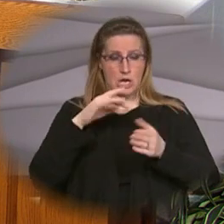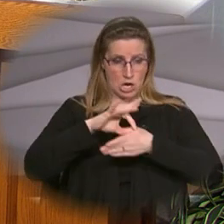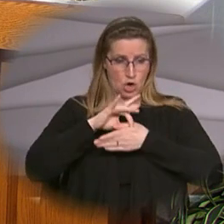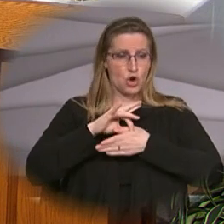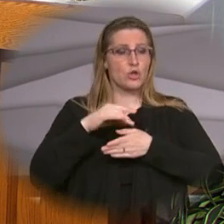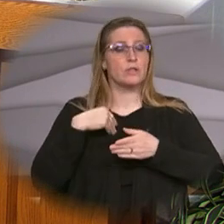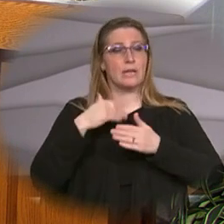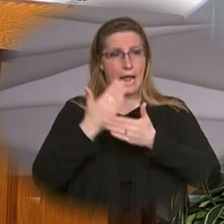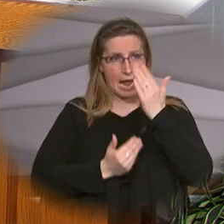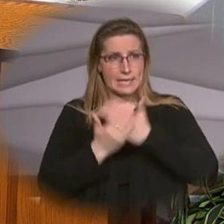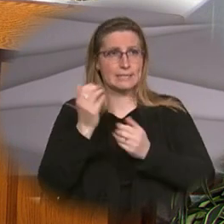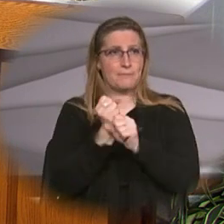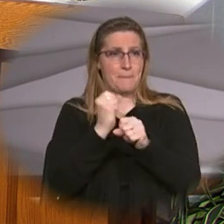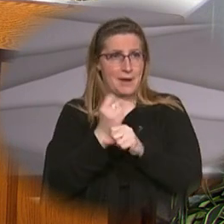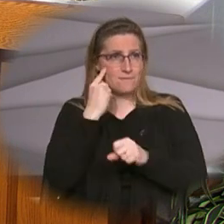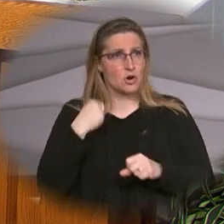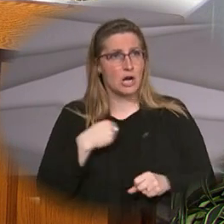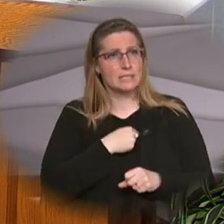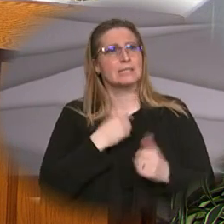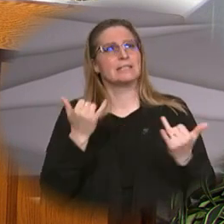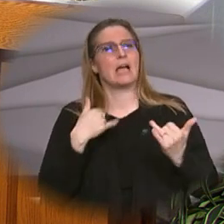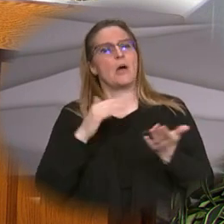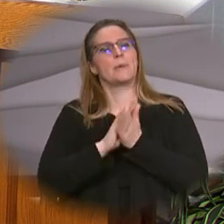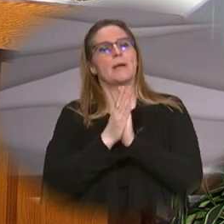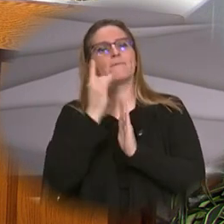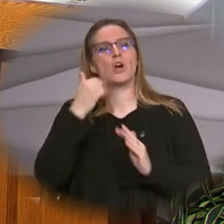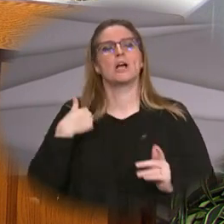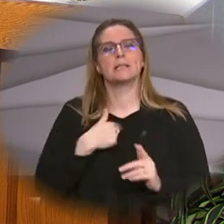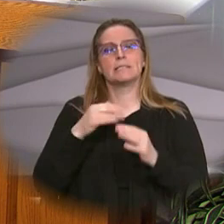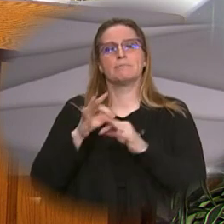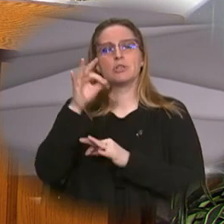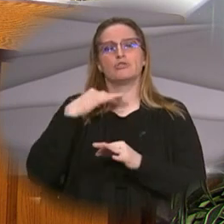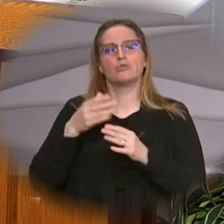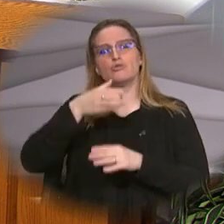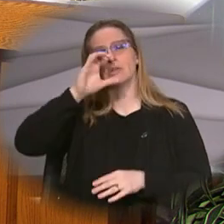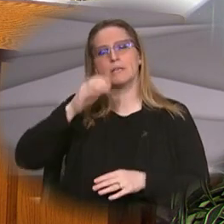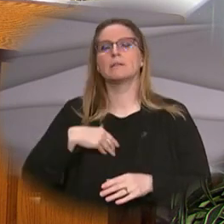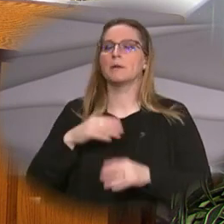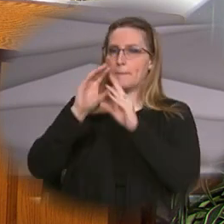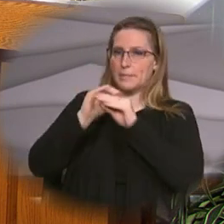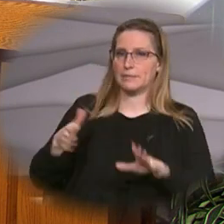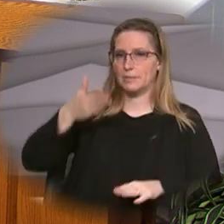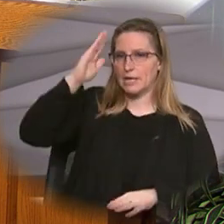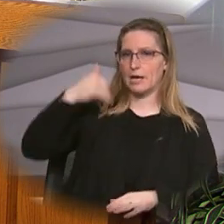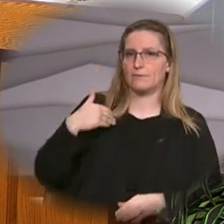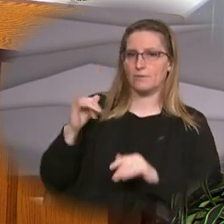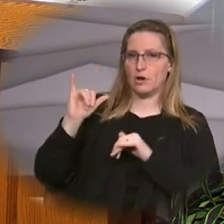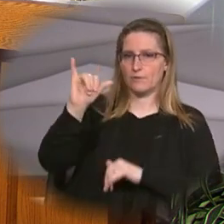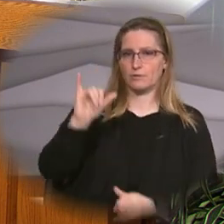vine and work of human hands it will become our spiritual drink Blessed be God forever